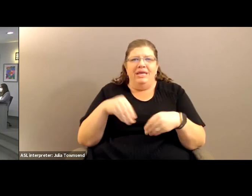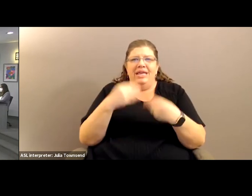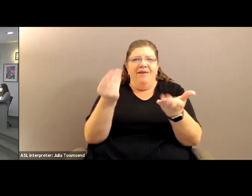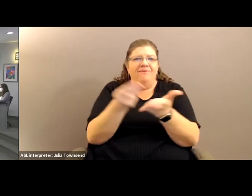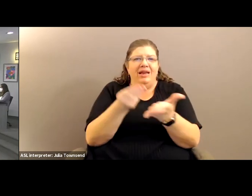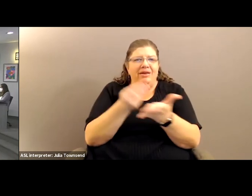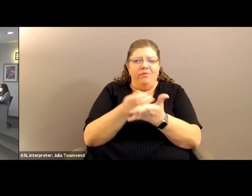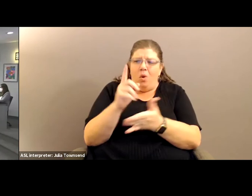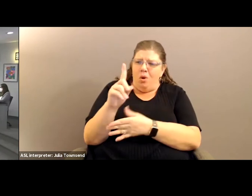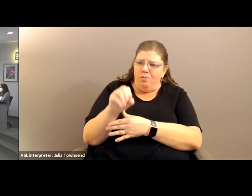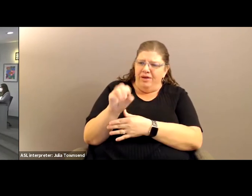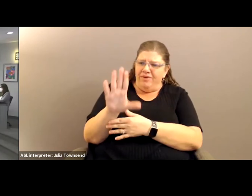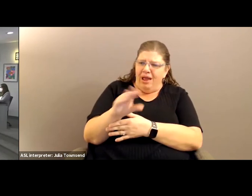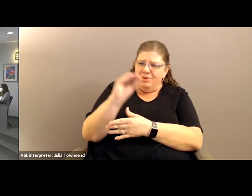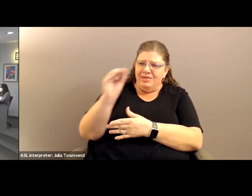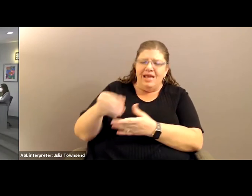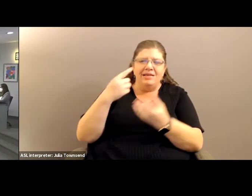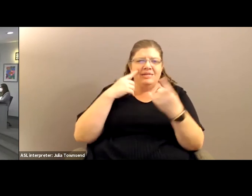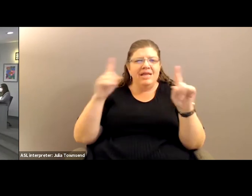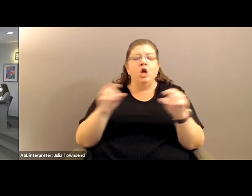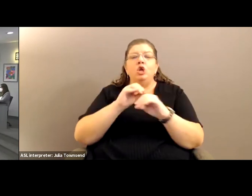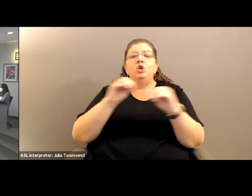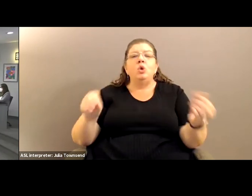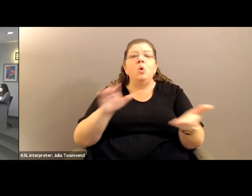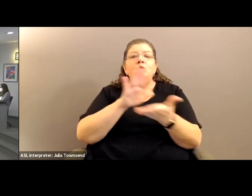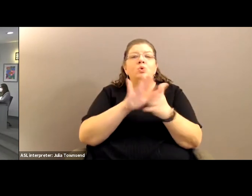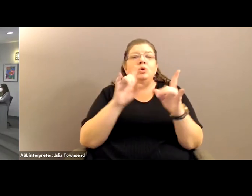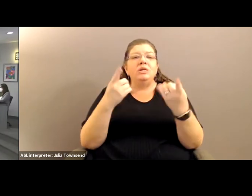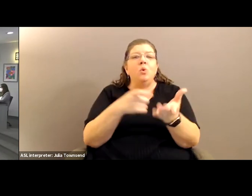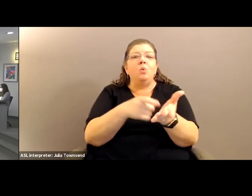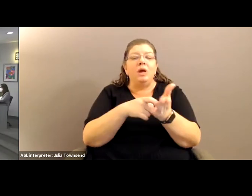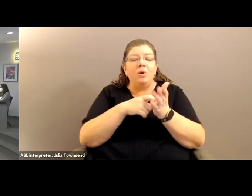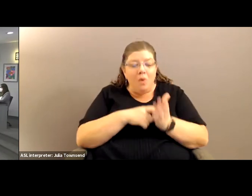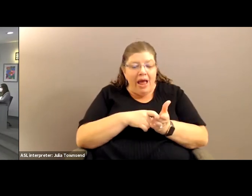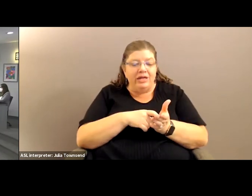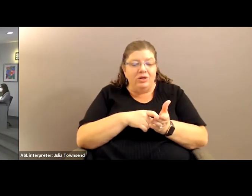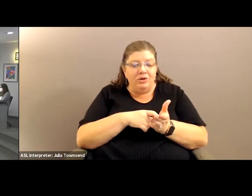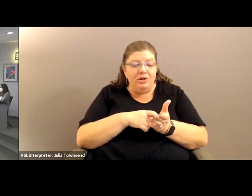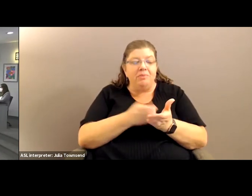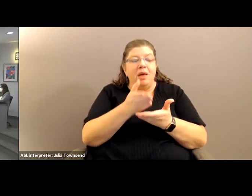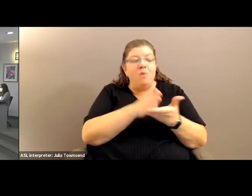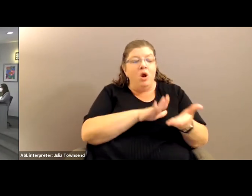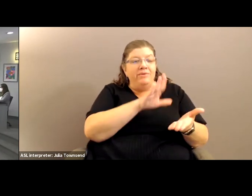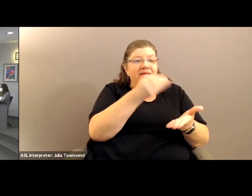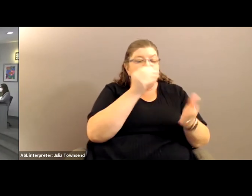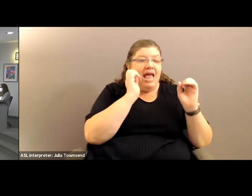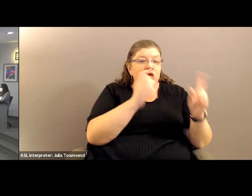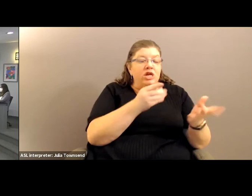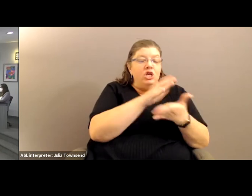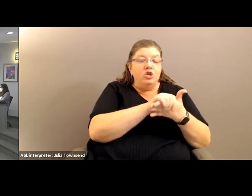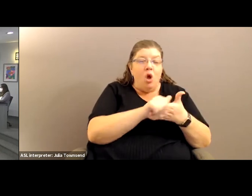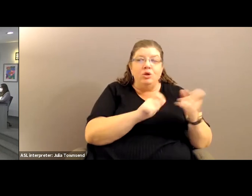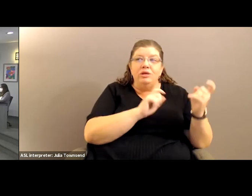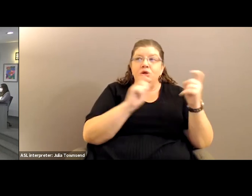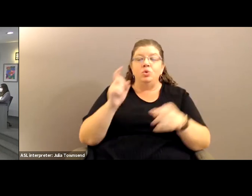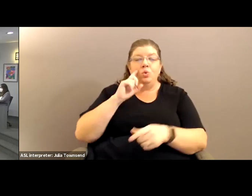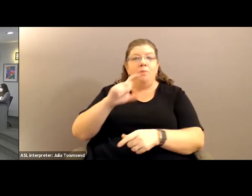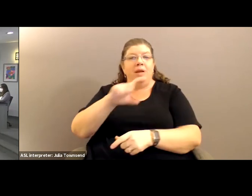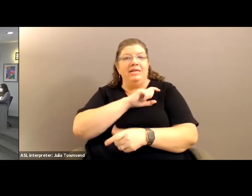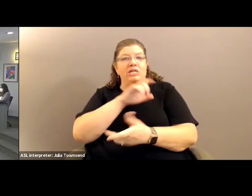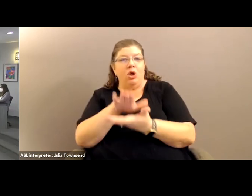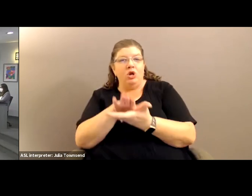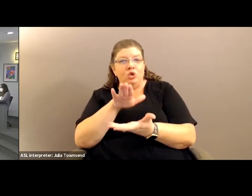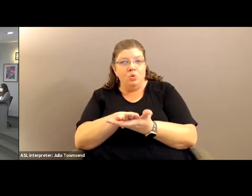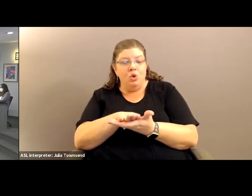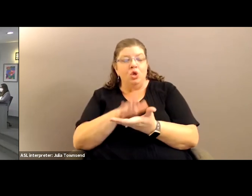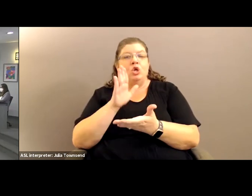rate to be clear no school district is required to allocate any part of its educational dollars to policing our schools the school board